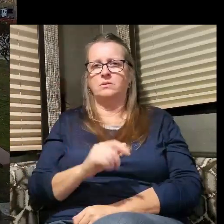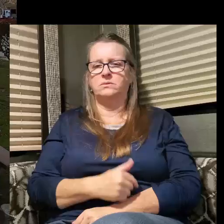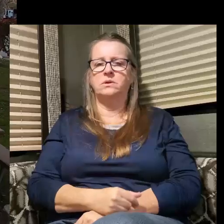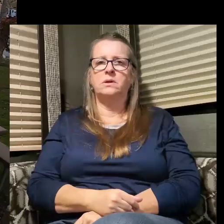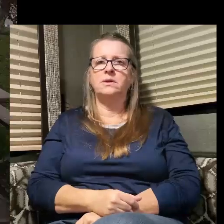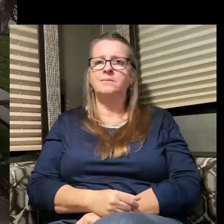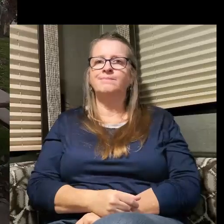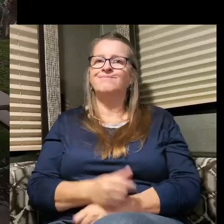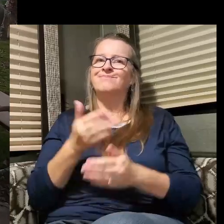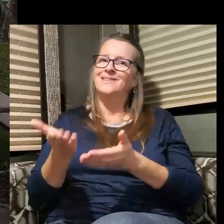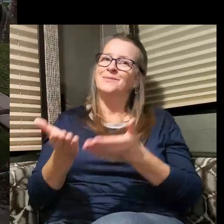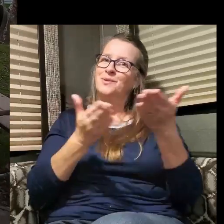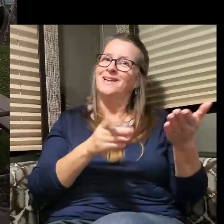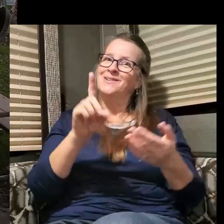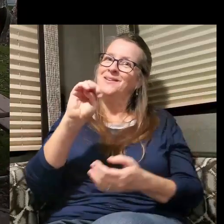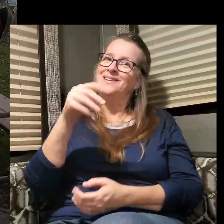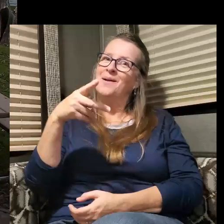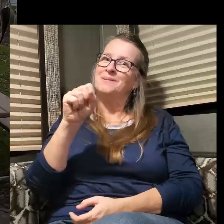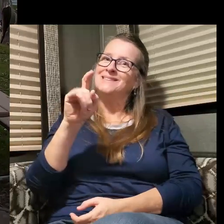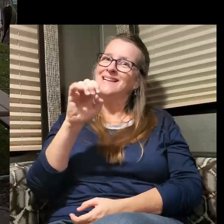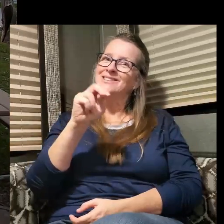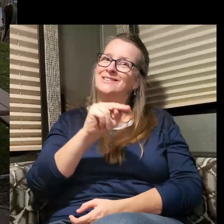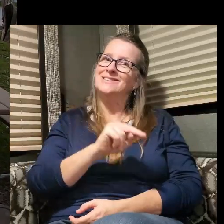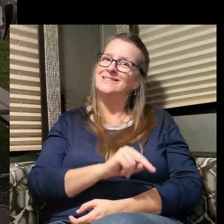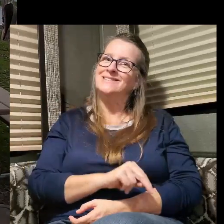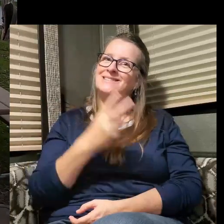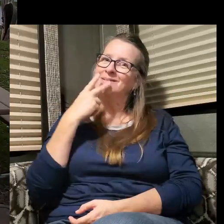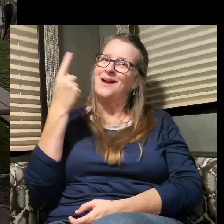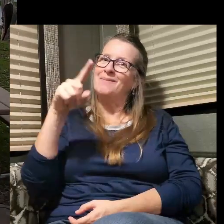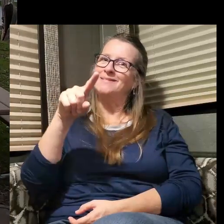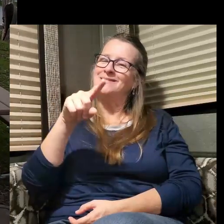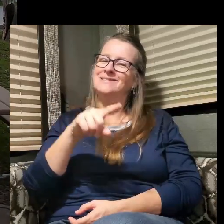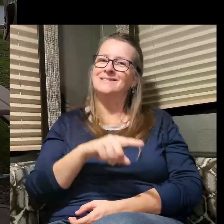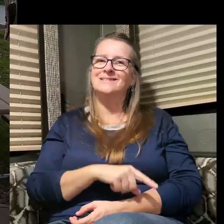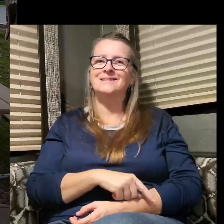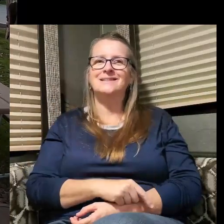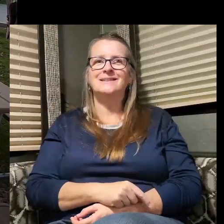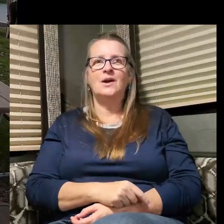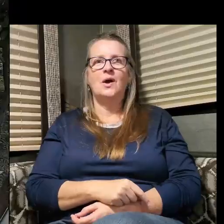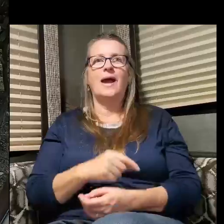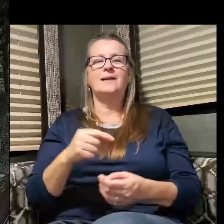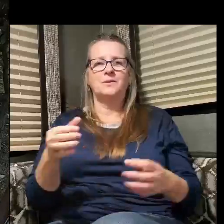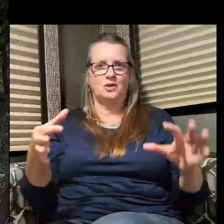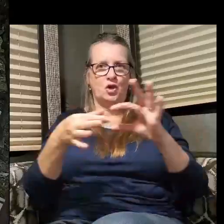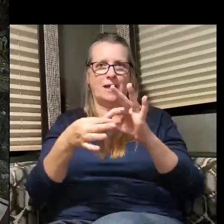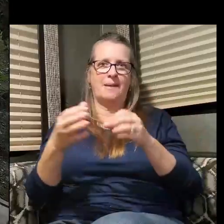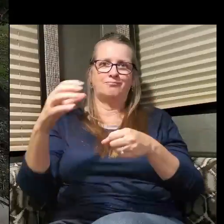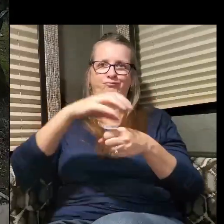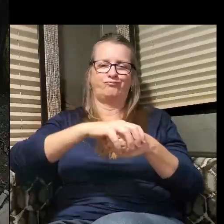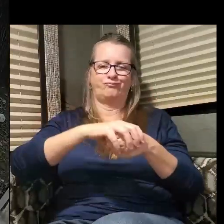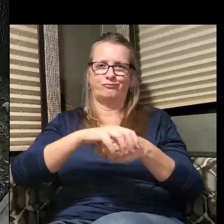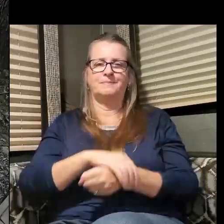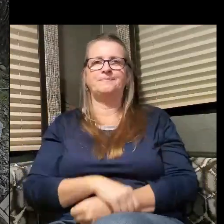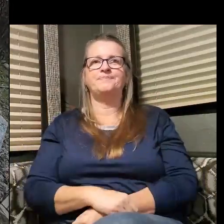the tote. Let's go to the dump station and see what happens. Okay, let's hook it